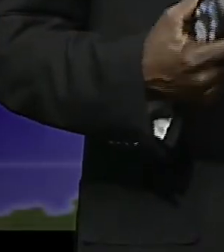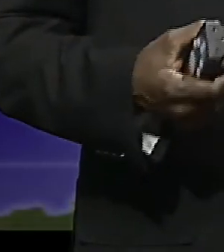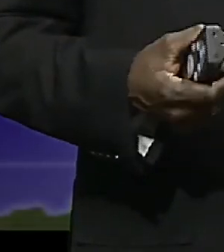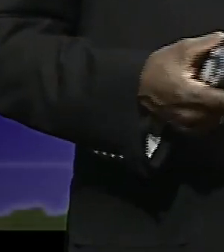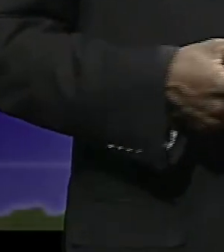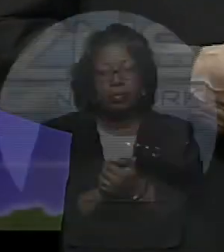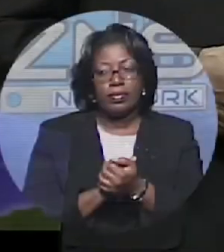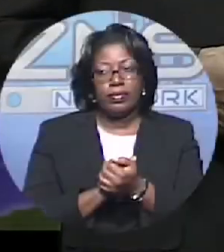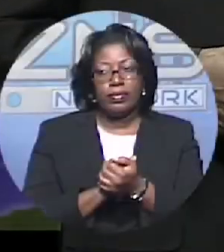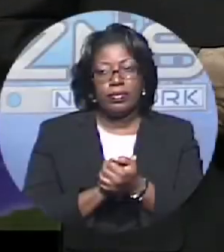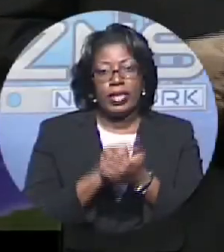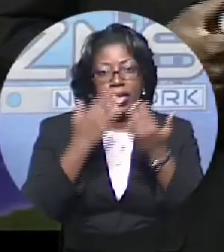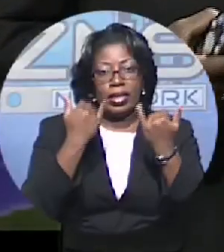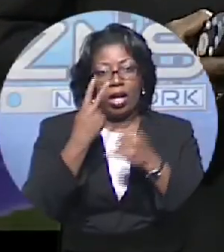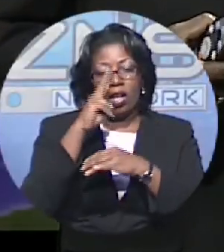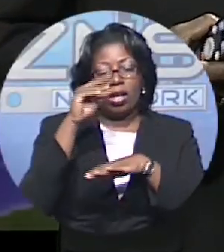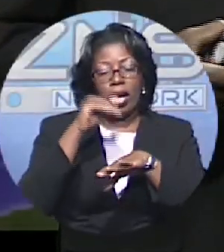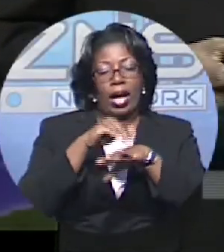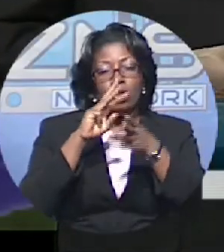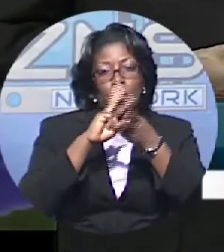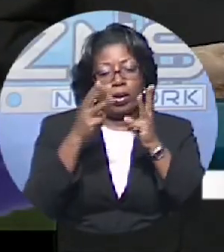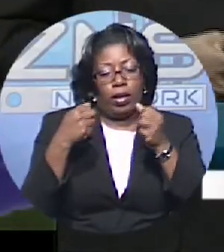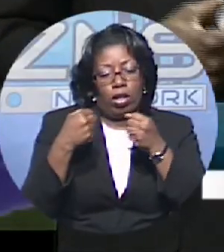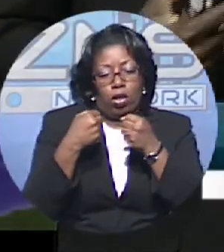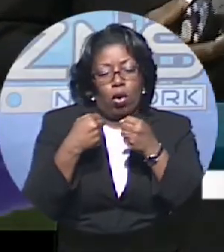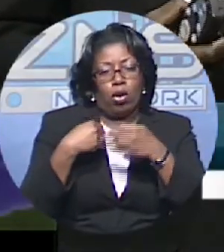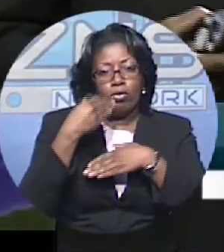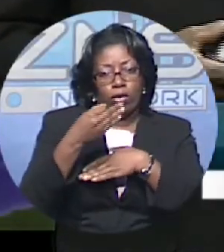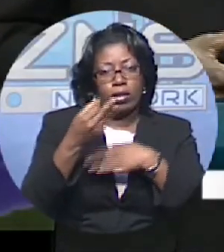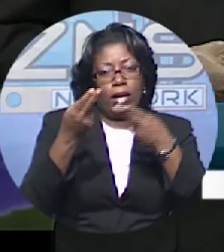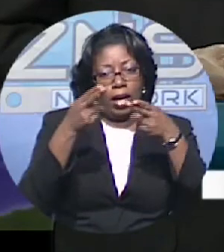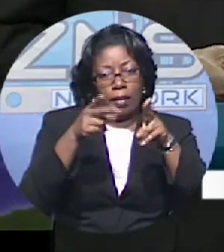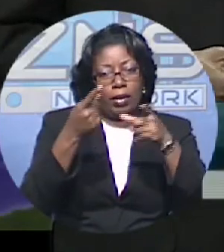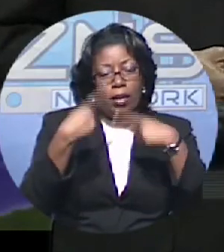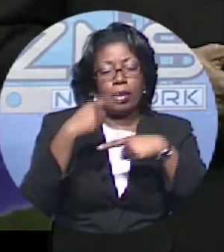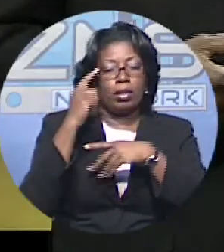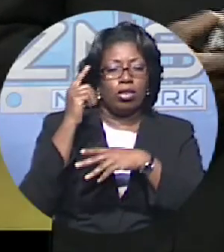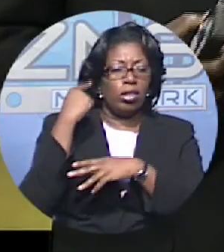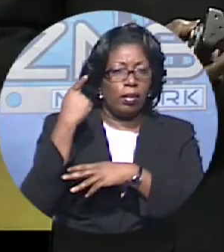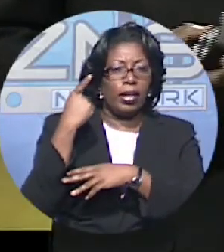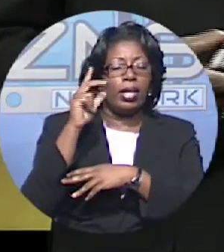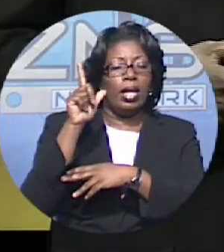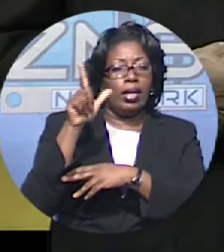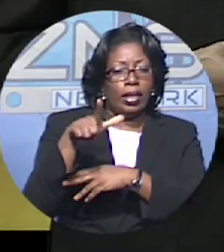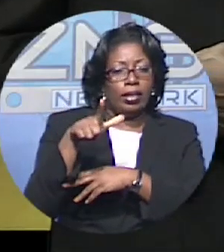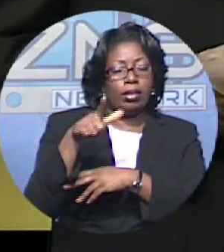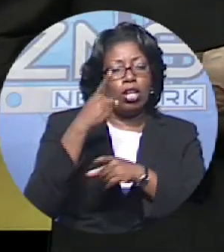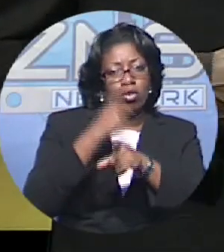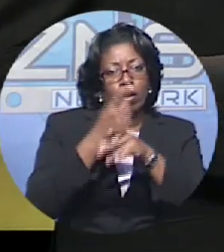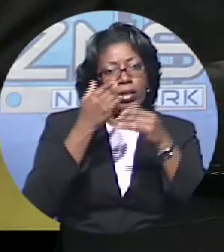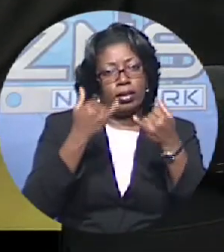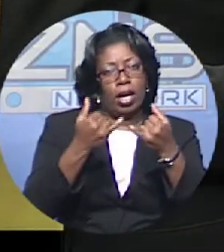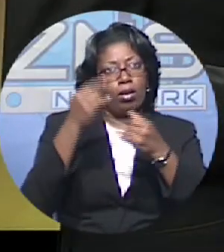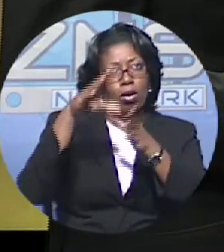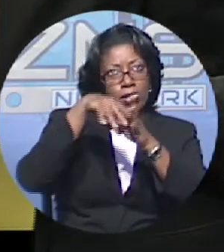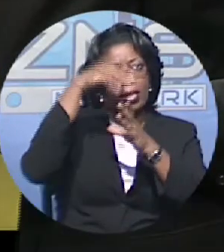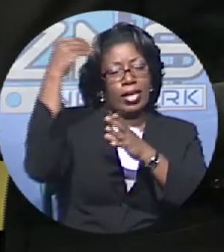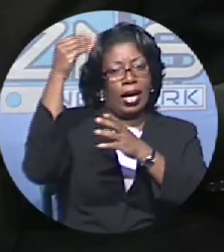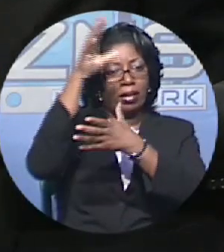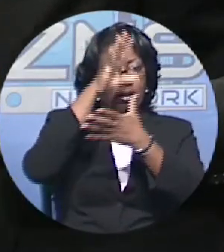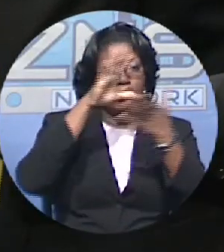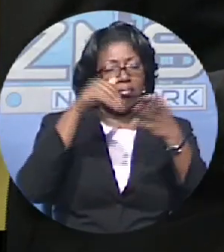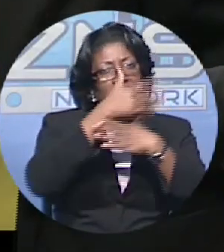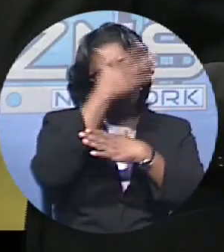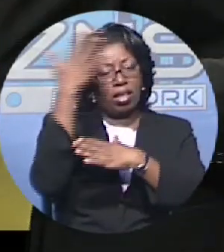And our first look at whether we have a cold front heading this way, we'll tell you more about that later in the newscast. But outside of our studios, we have near